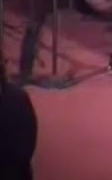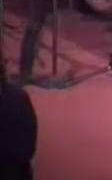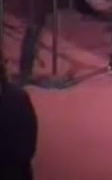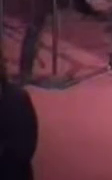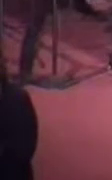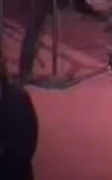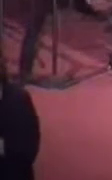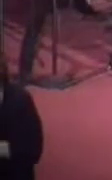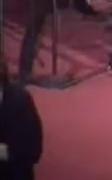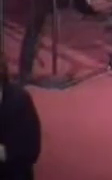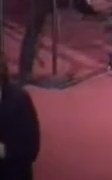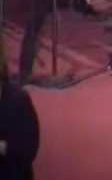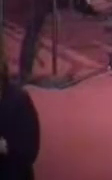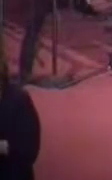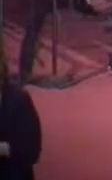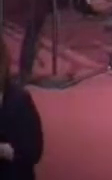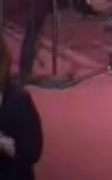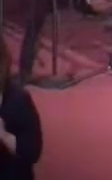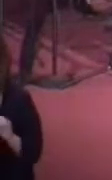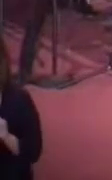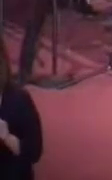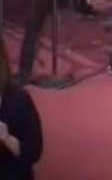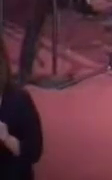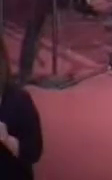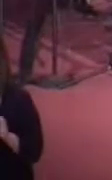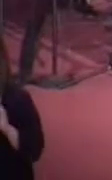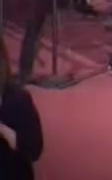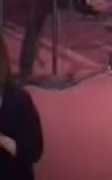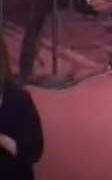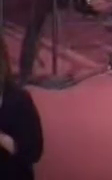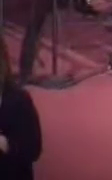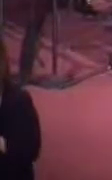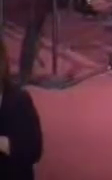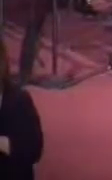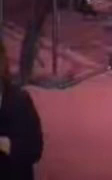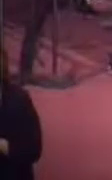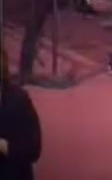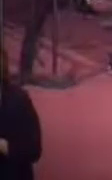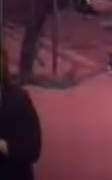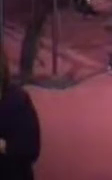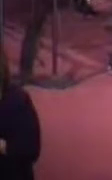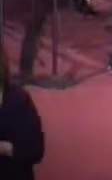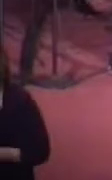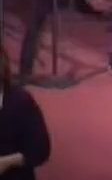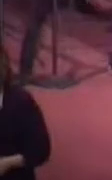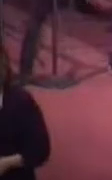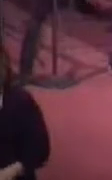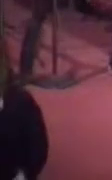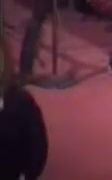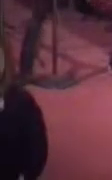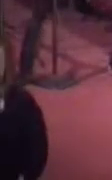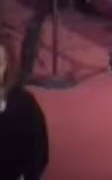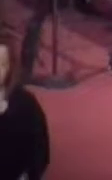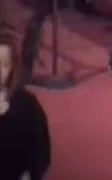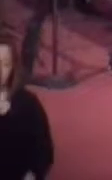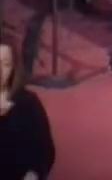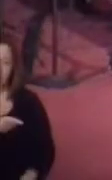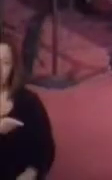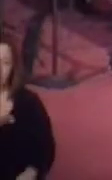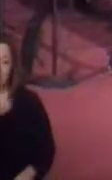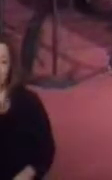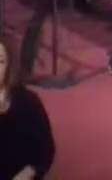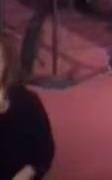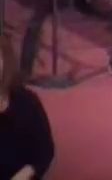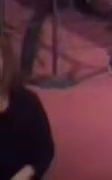that no injunction or statute which the king establishes may be changed. And so they're slandering Daniel. To slander means